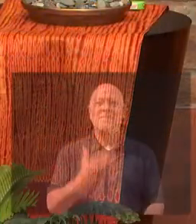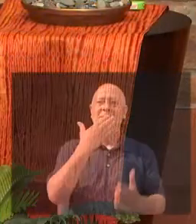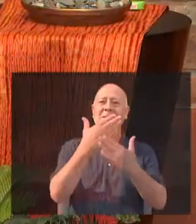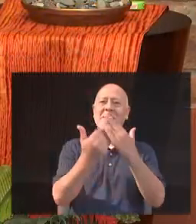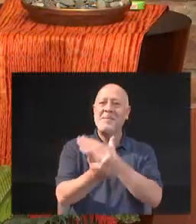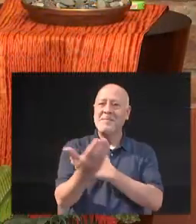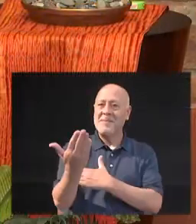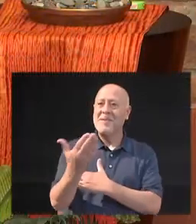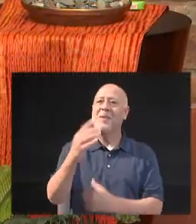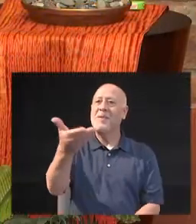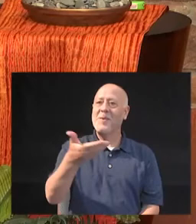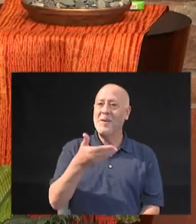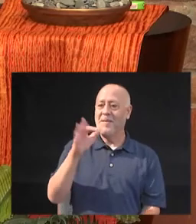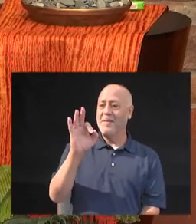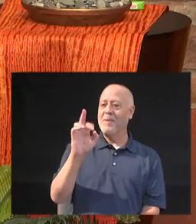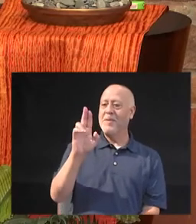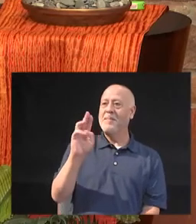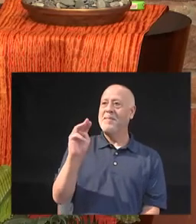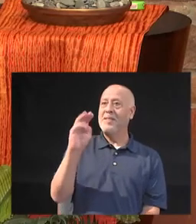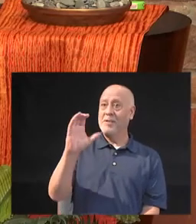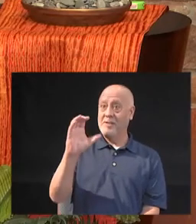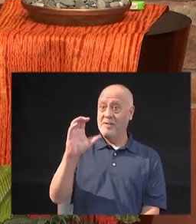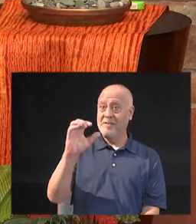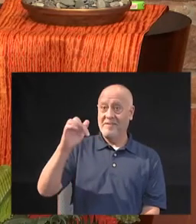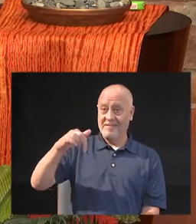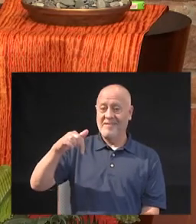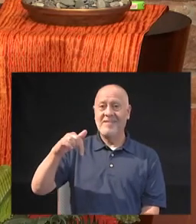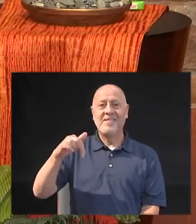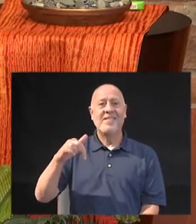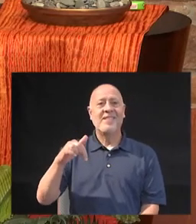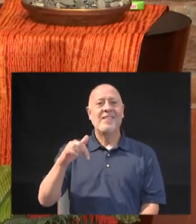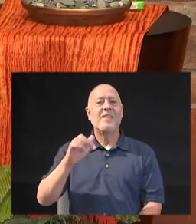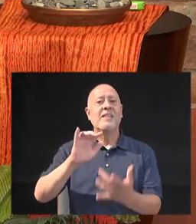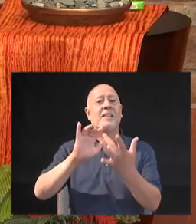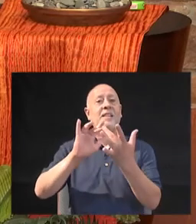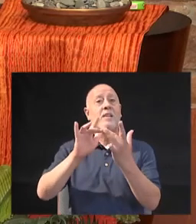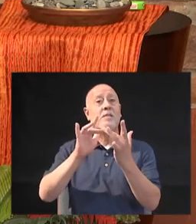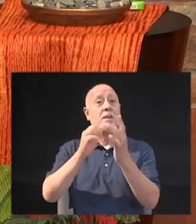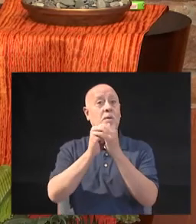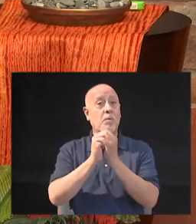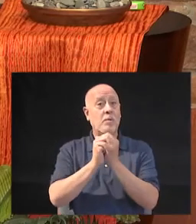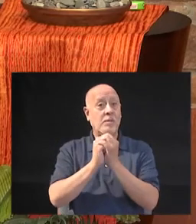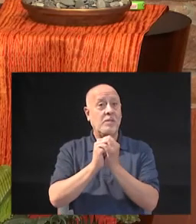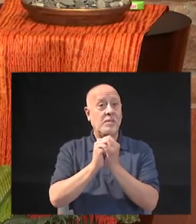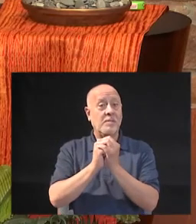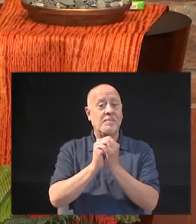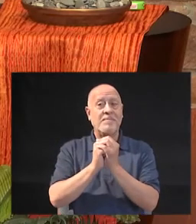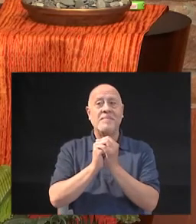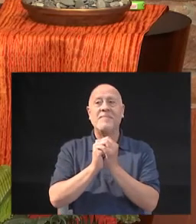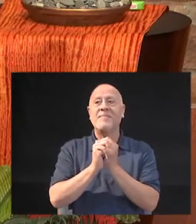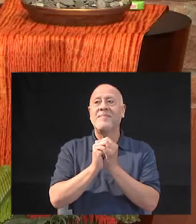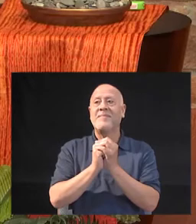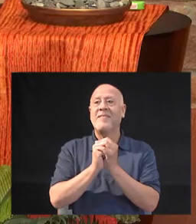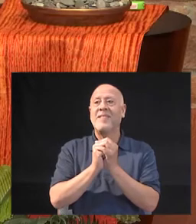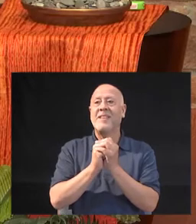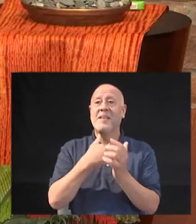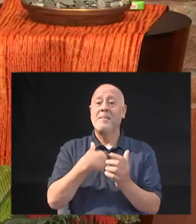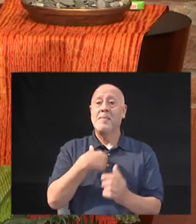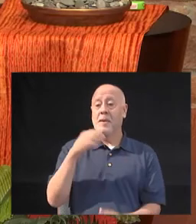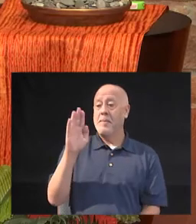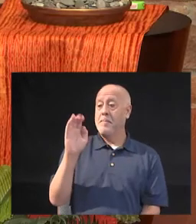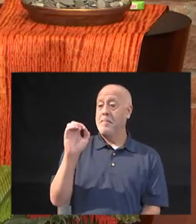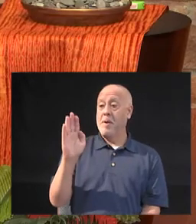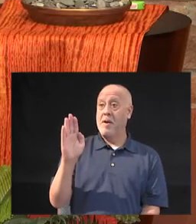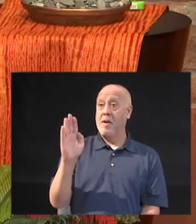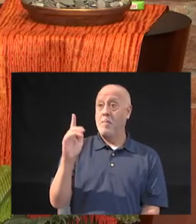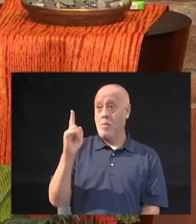Good morning. Welcome to Floris United Methodist Church and our online worship with Floris Online and Restoration Worldwide. I'm Bob Riggles, one of